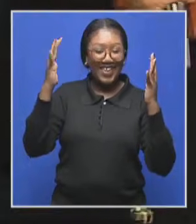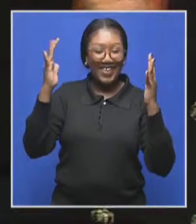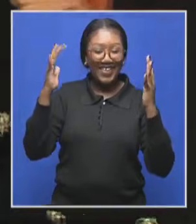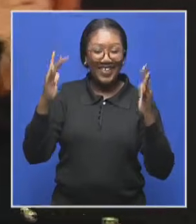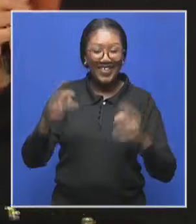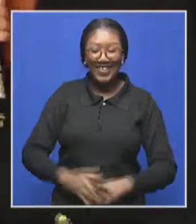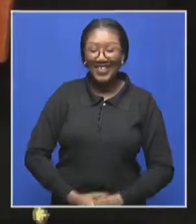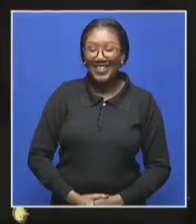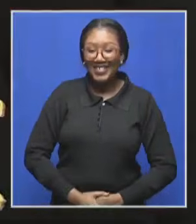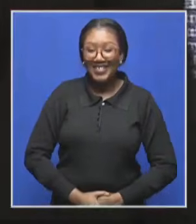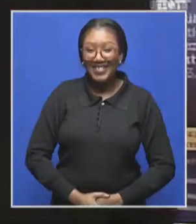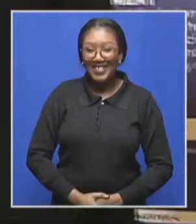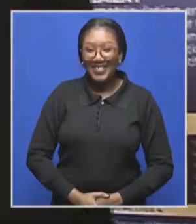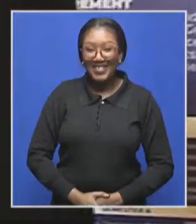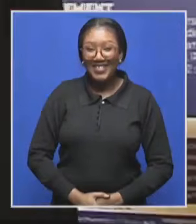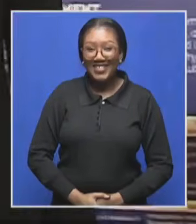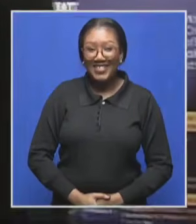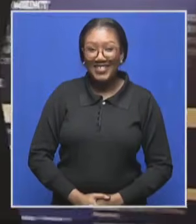Yay!